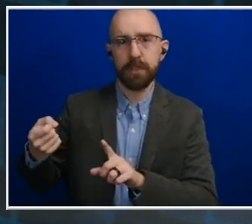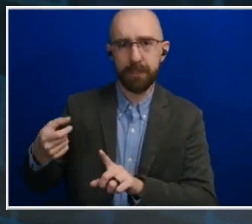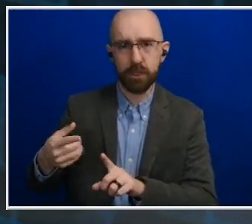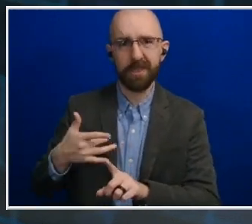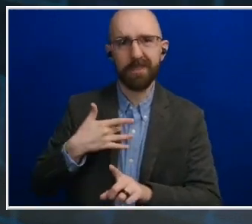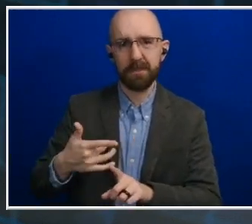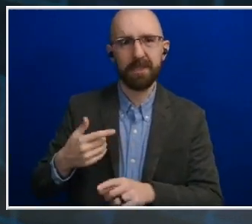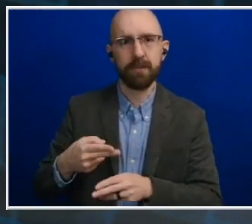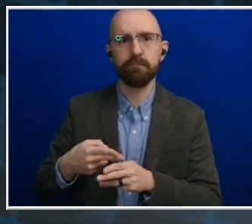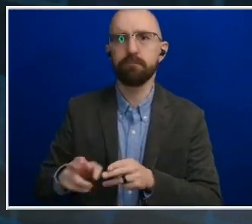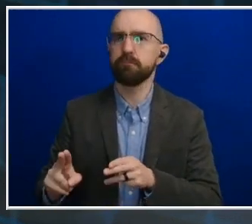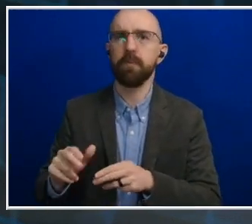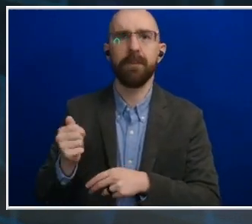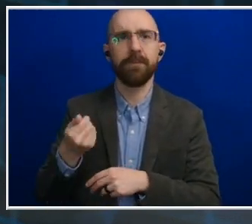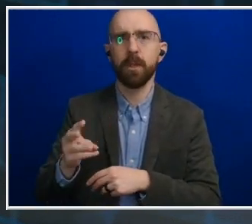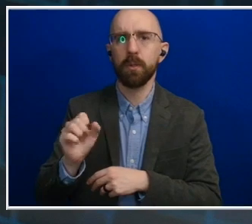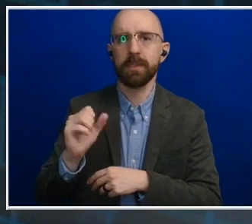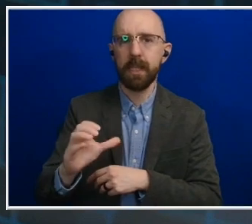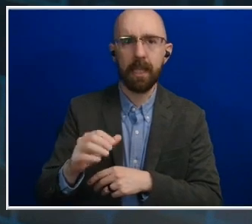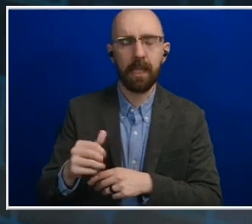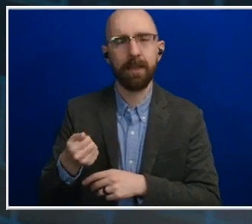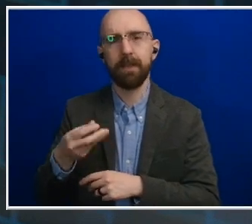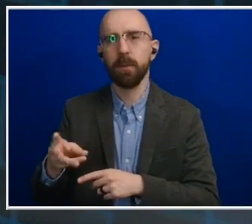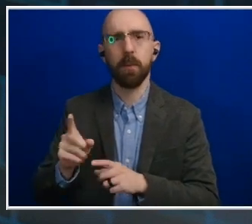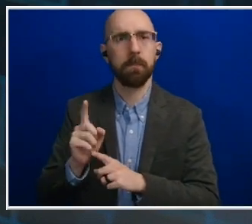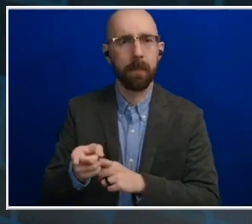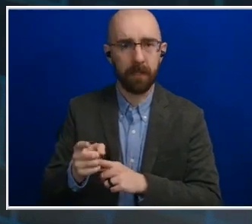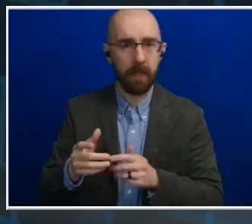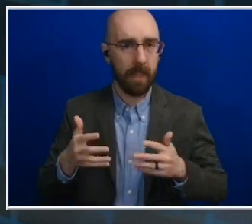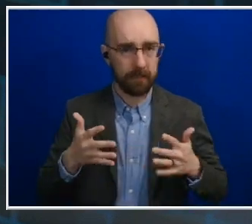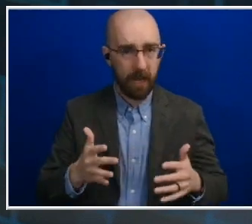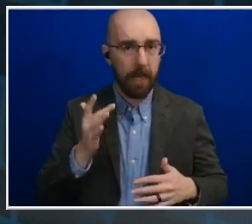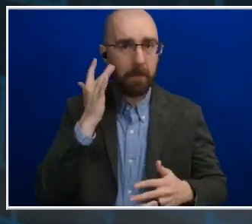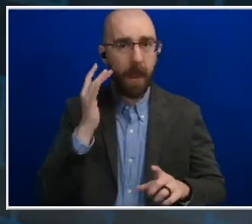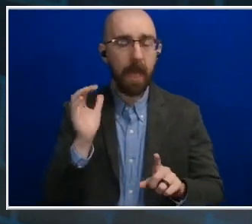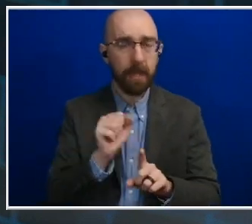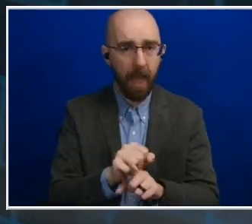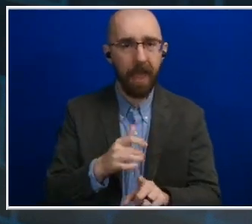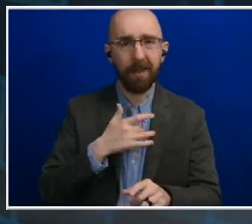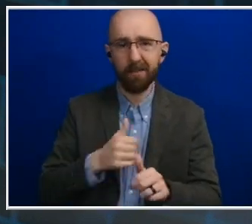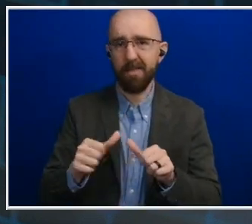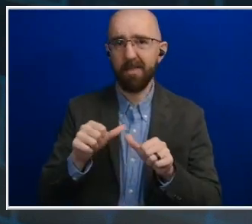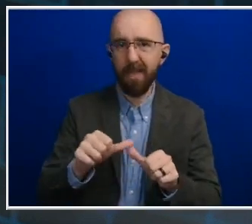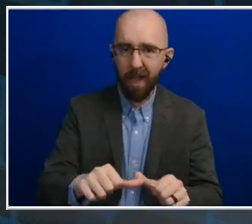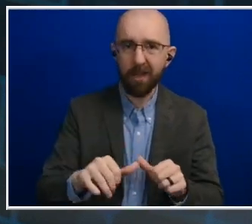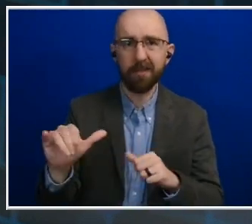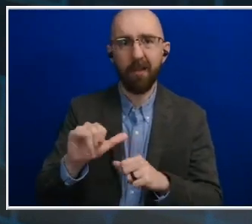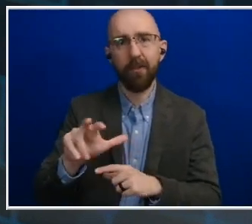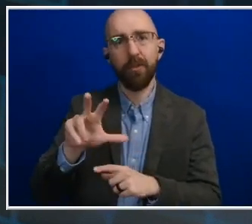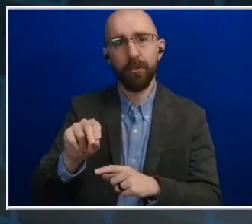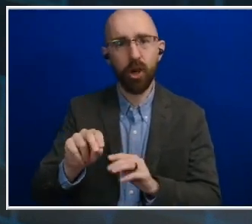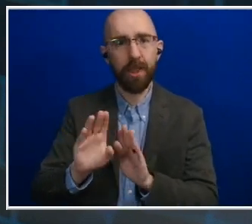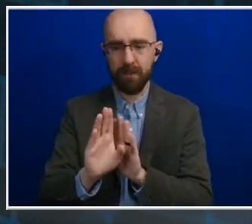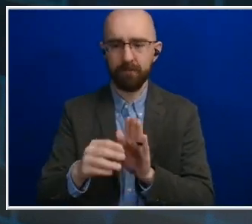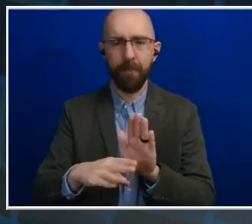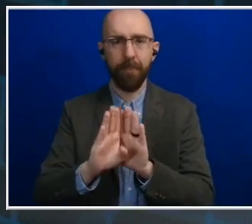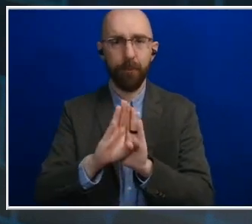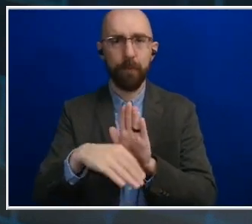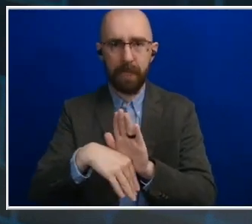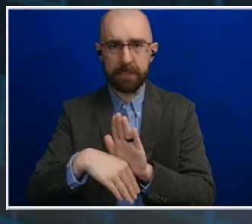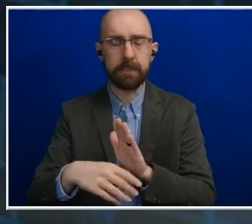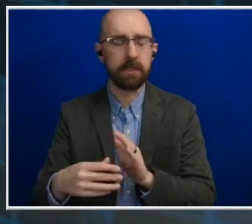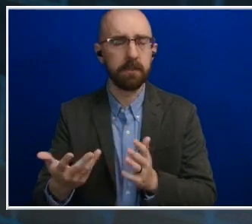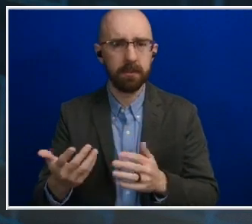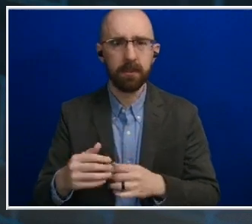couple minutes, whereas anxiety or panic attacks usually last longer, like 30 minutes or so. Had we known that 7